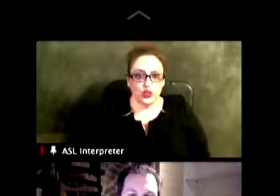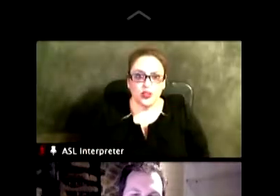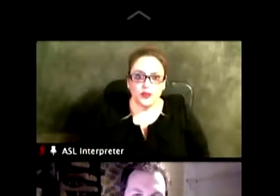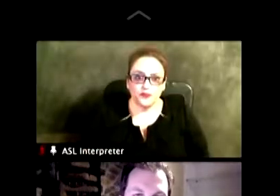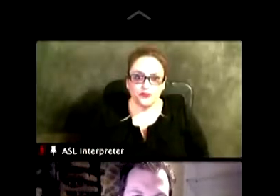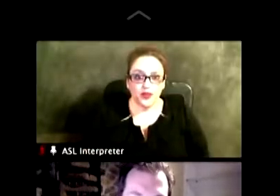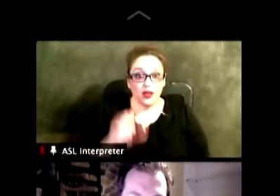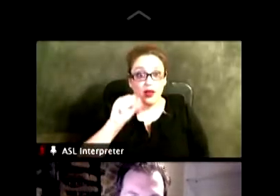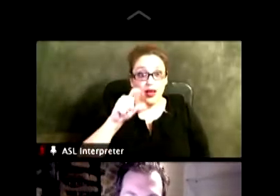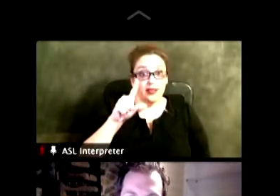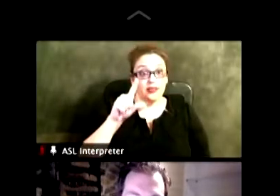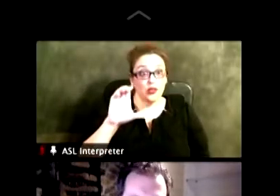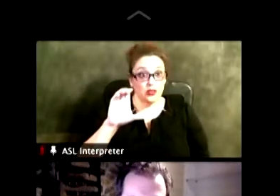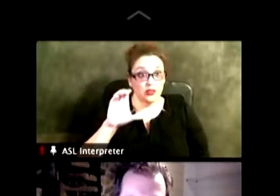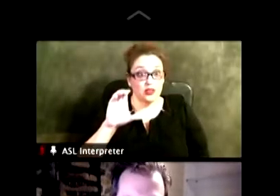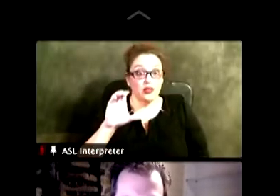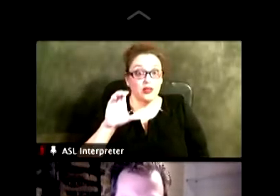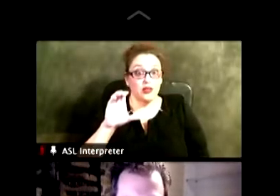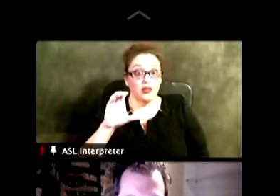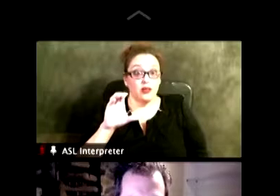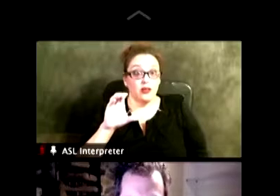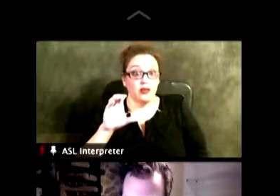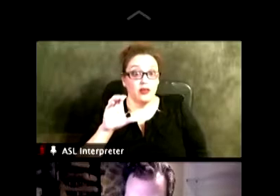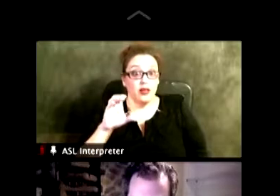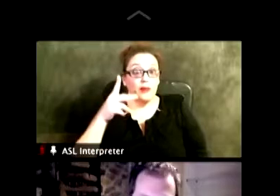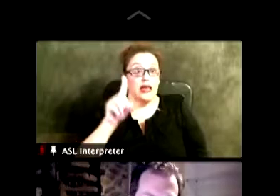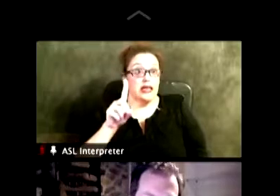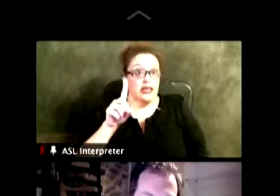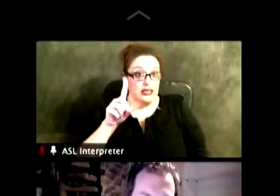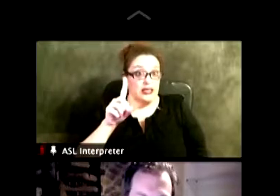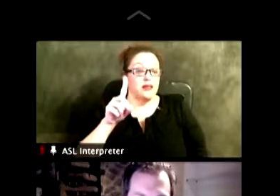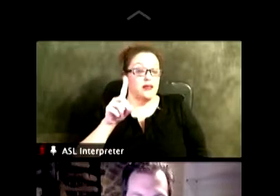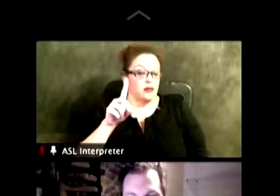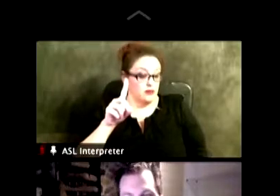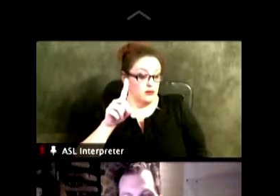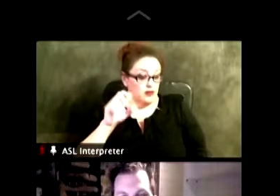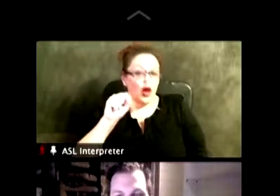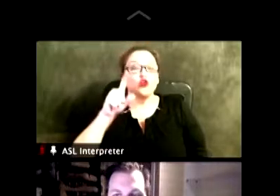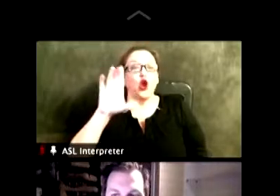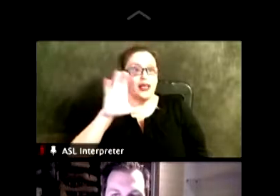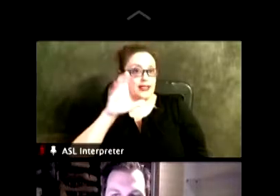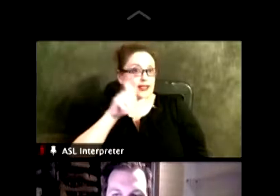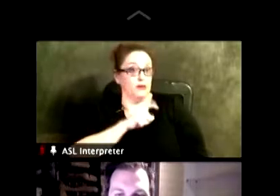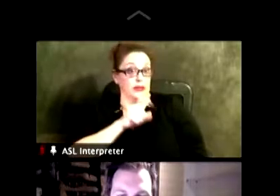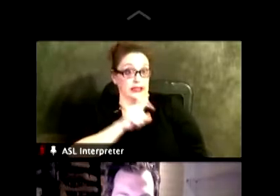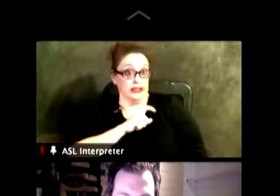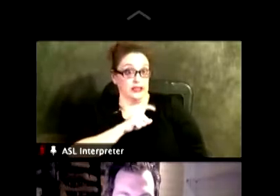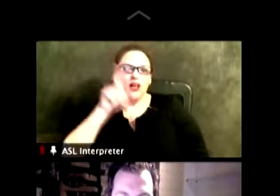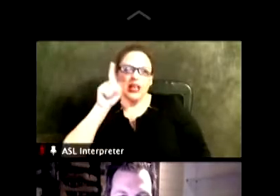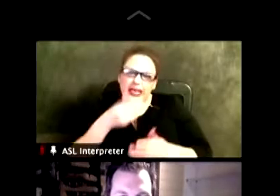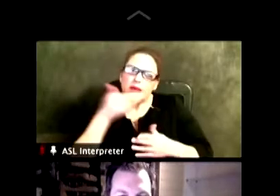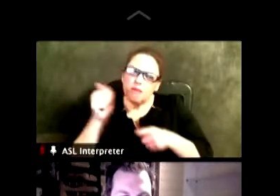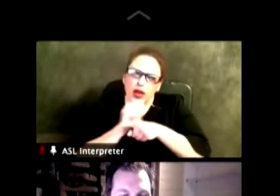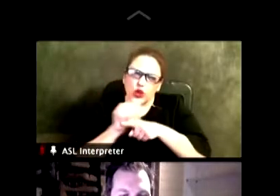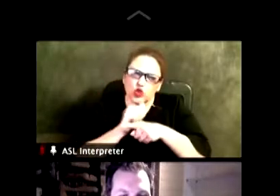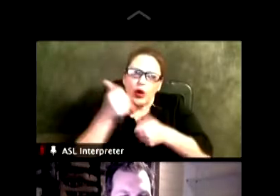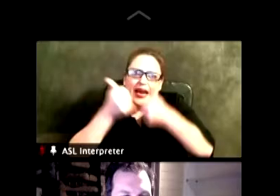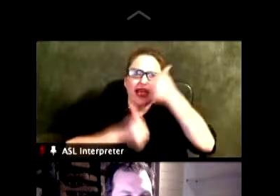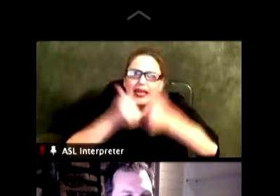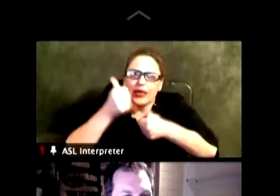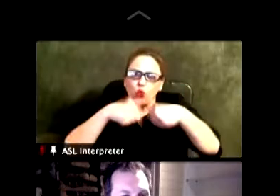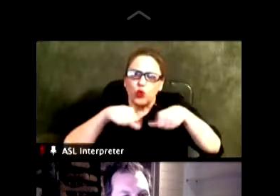SLCPD officers should have better training in which area? SLCPD officers should have better training in which of the